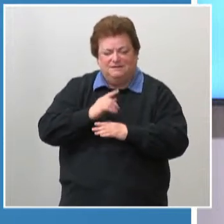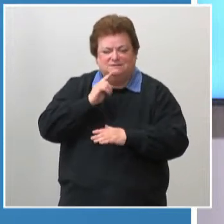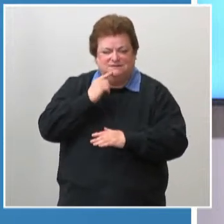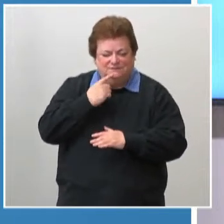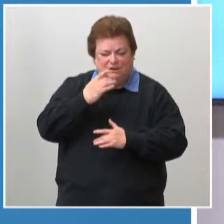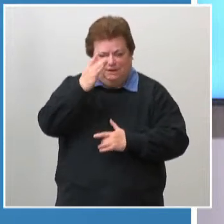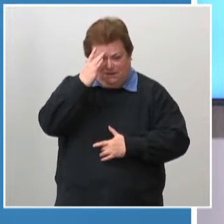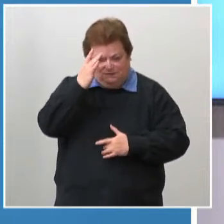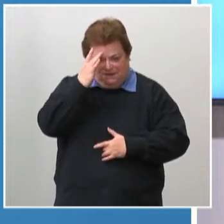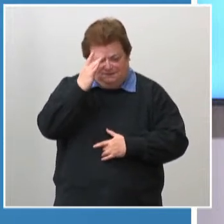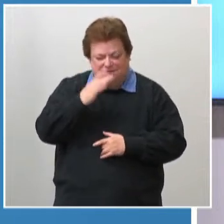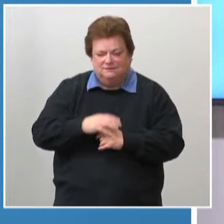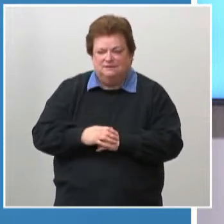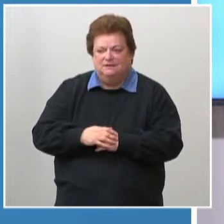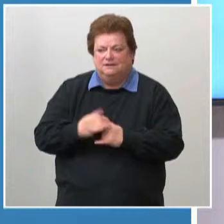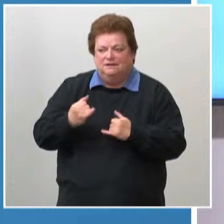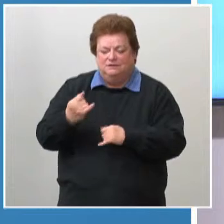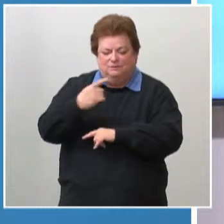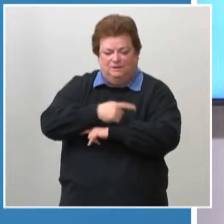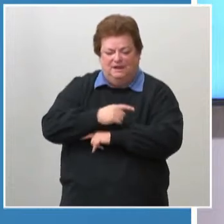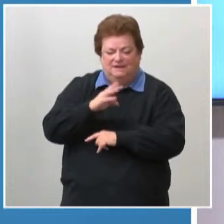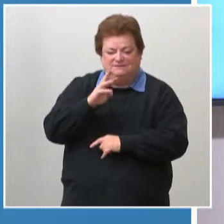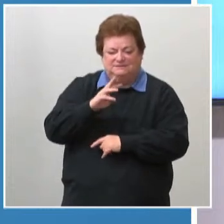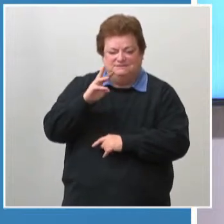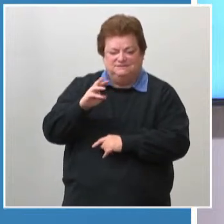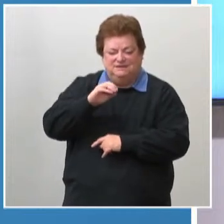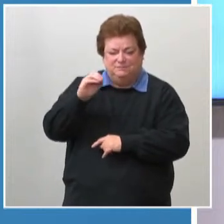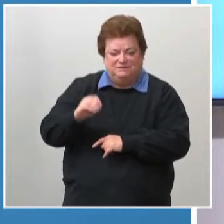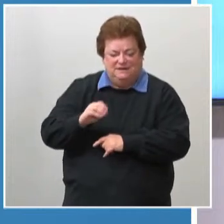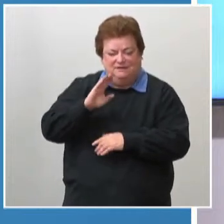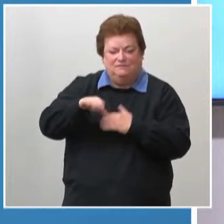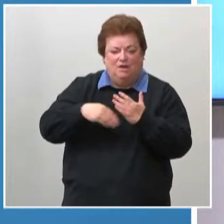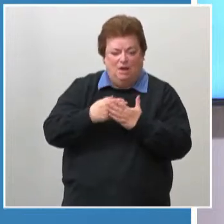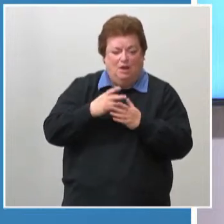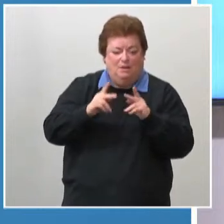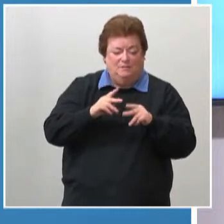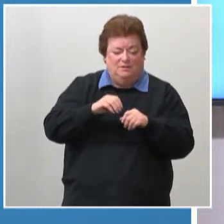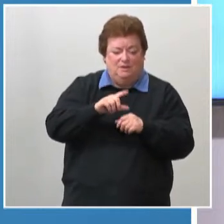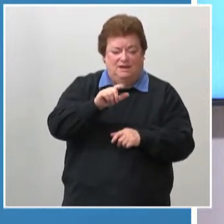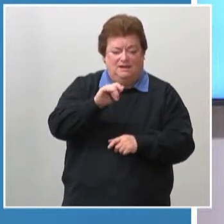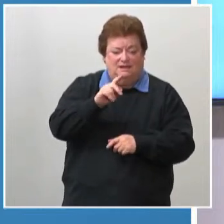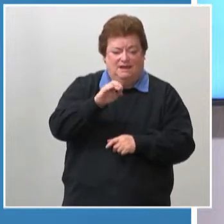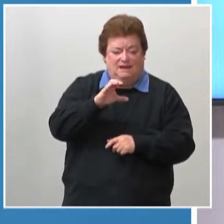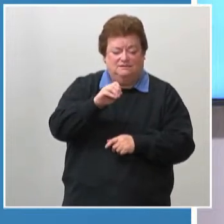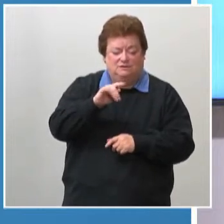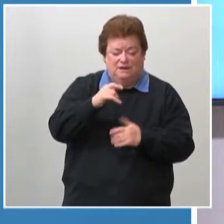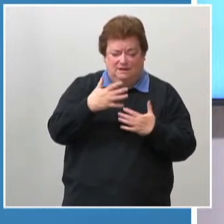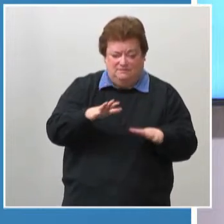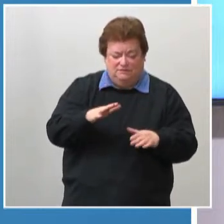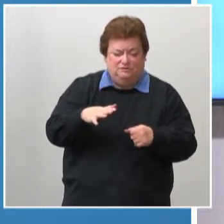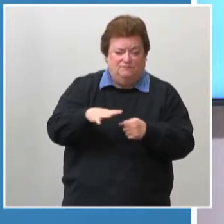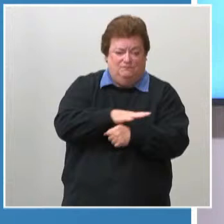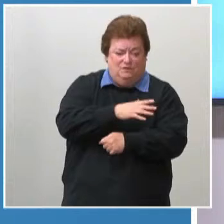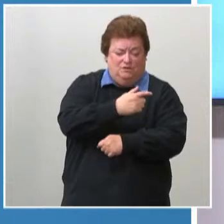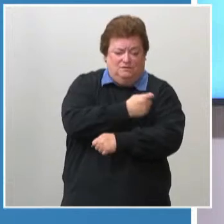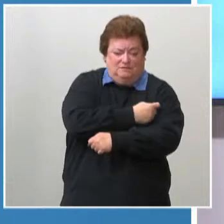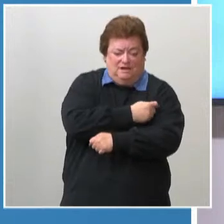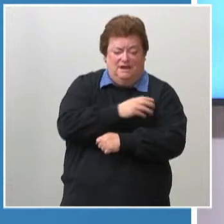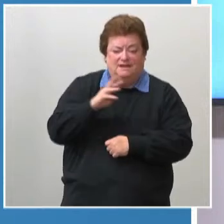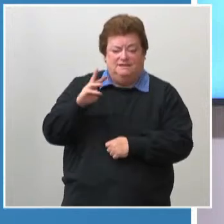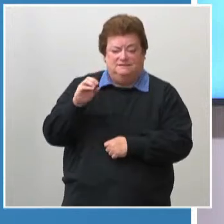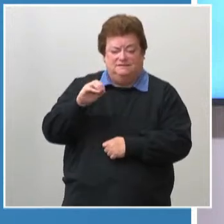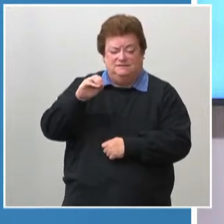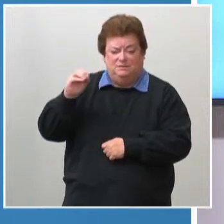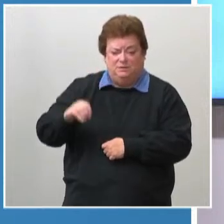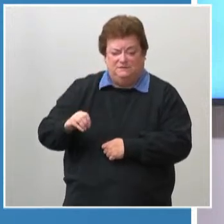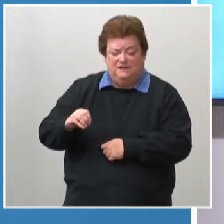lives. Today, 66% of all Lancaster County residents are fully vaccinated, and around 60%